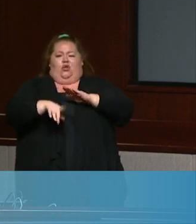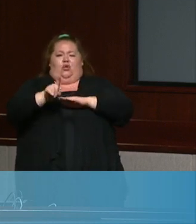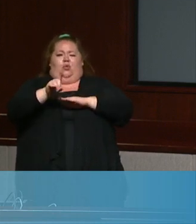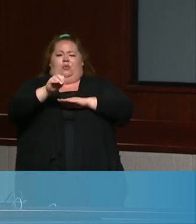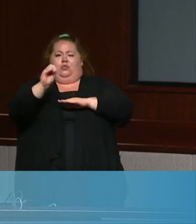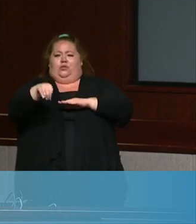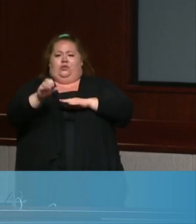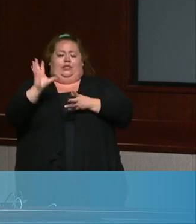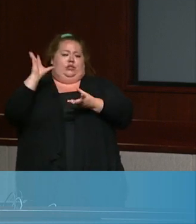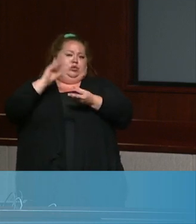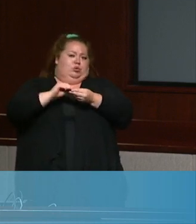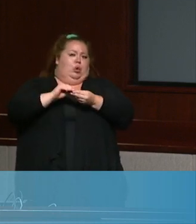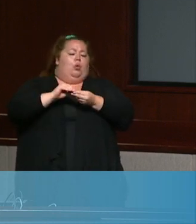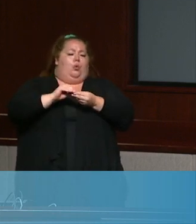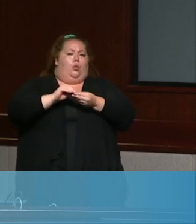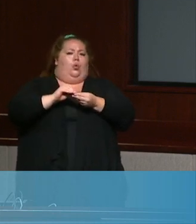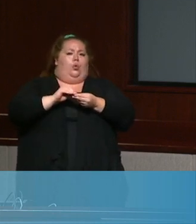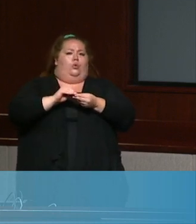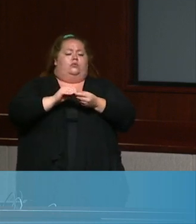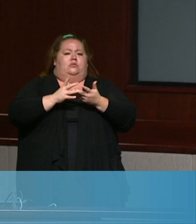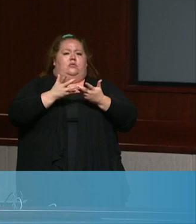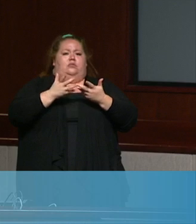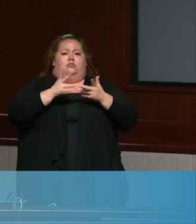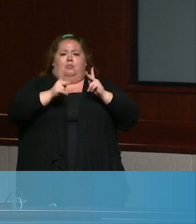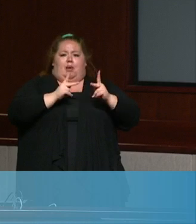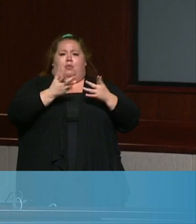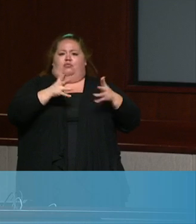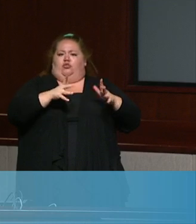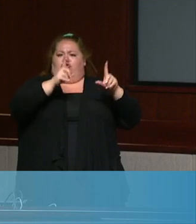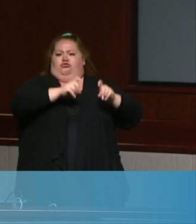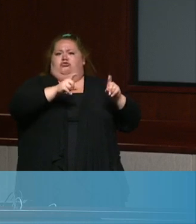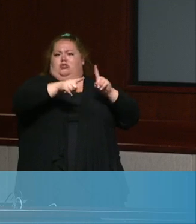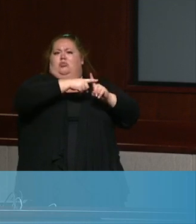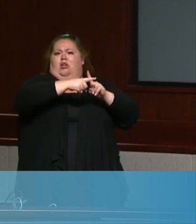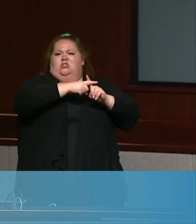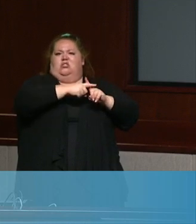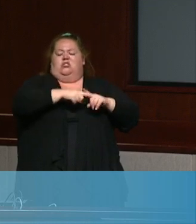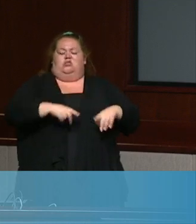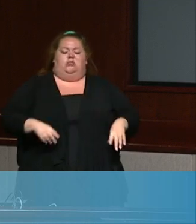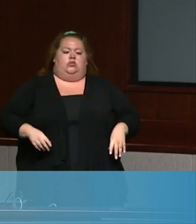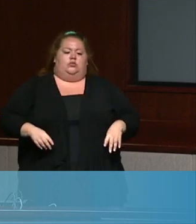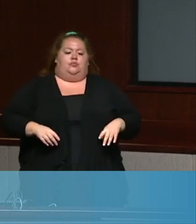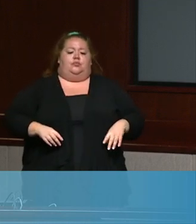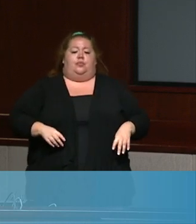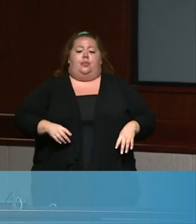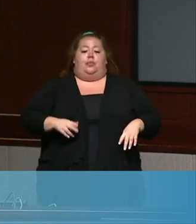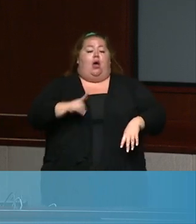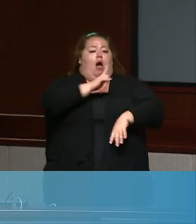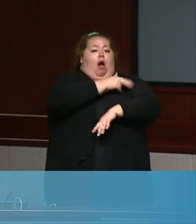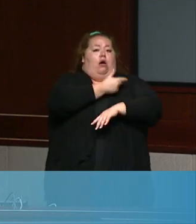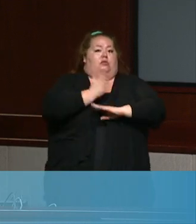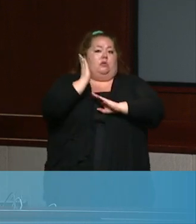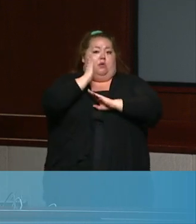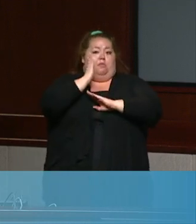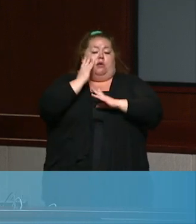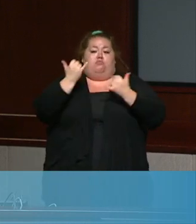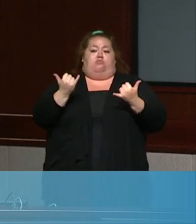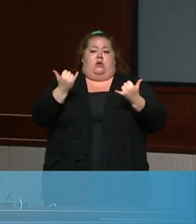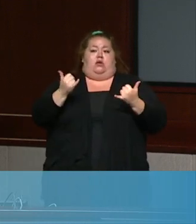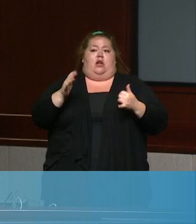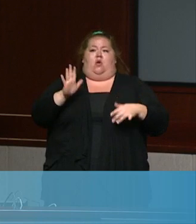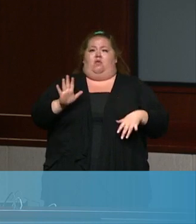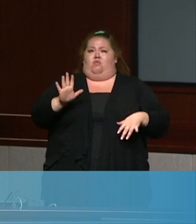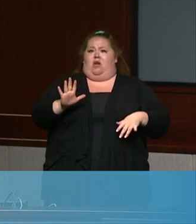of the total number of those who have tested positive in the county. On hospital beds, we currently are reporting